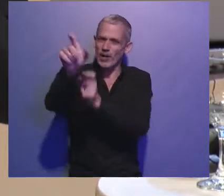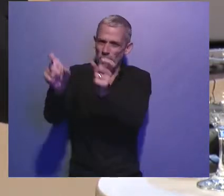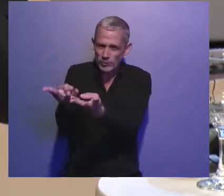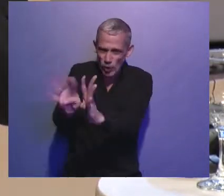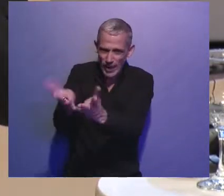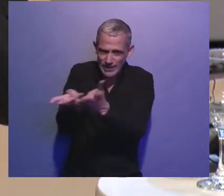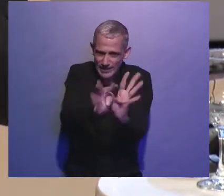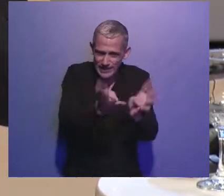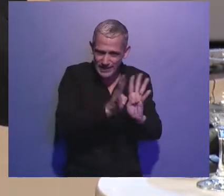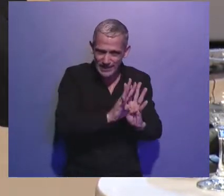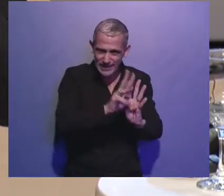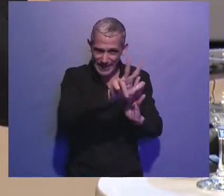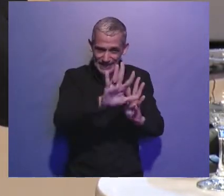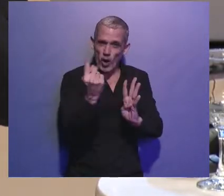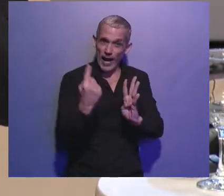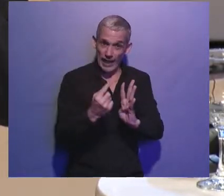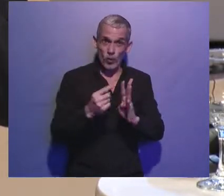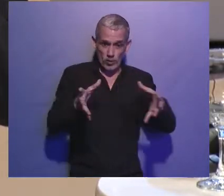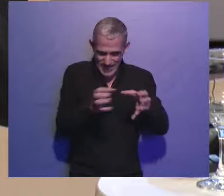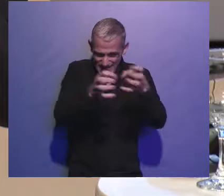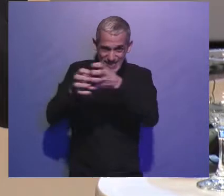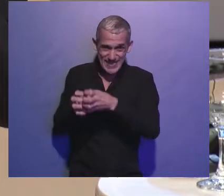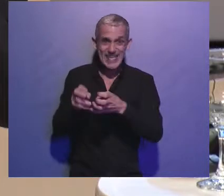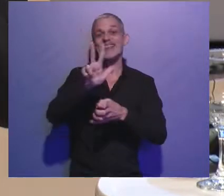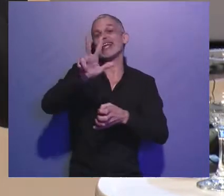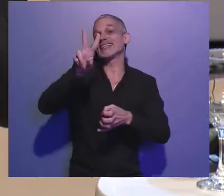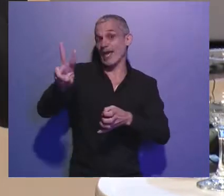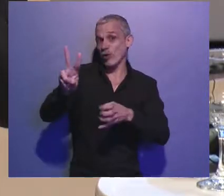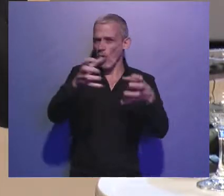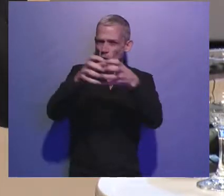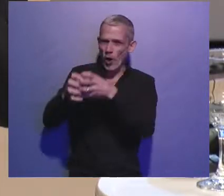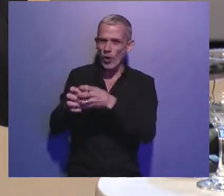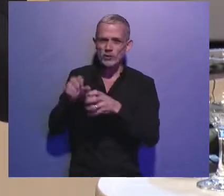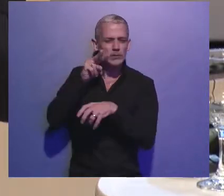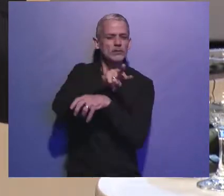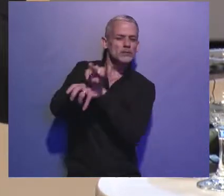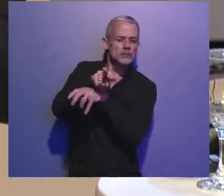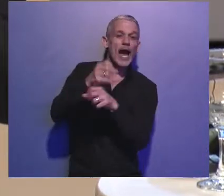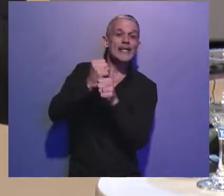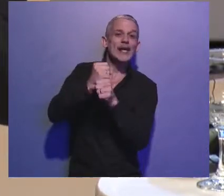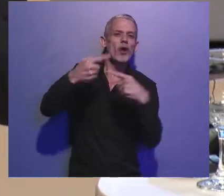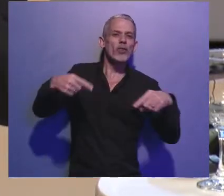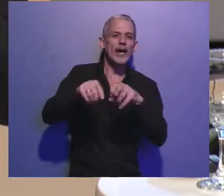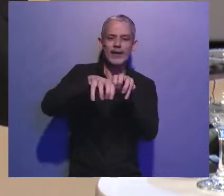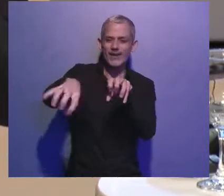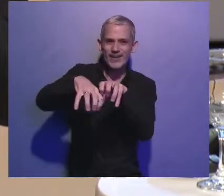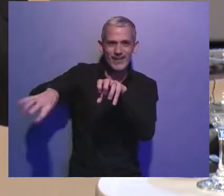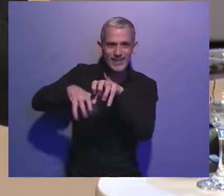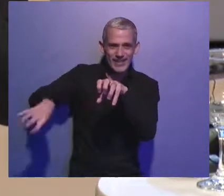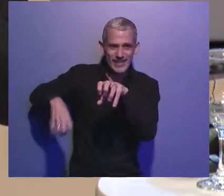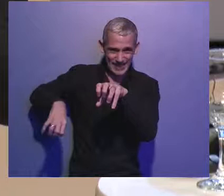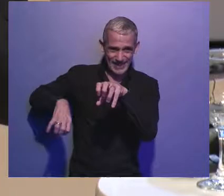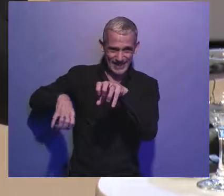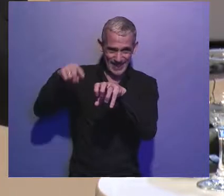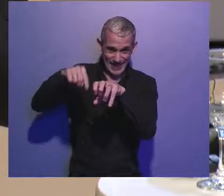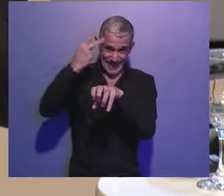Those 32 councils act to supervise the work of the regional district and prefect directly